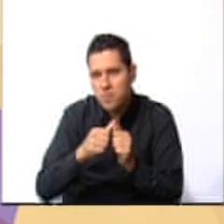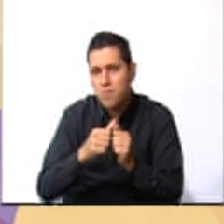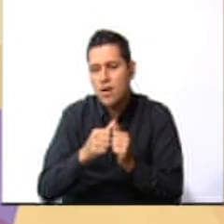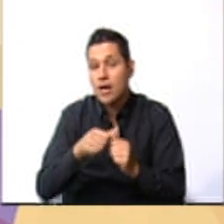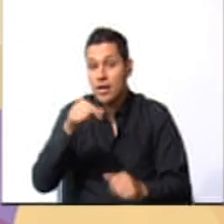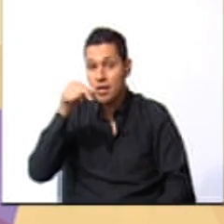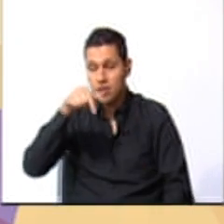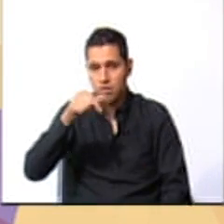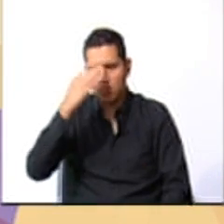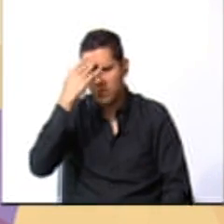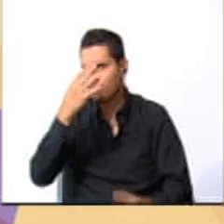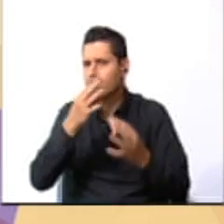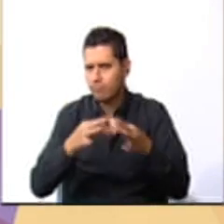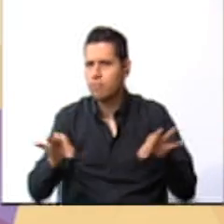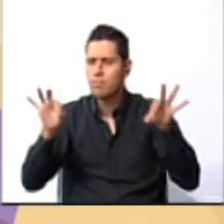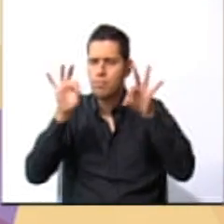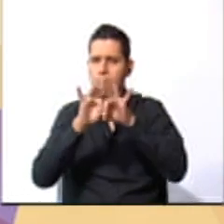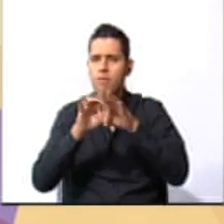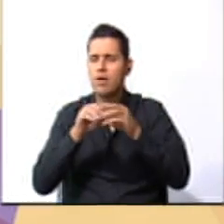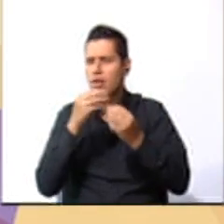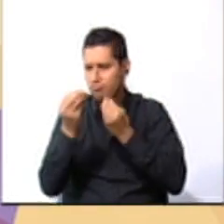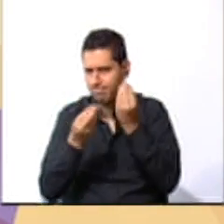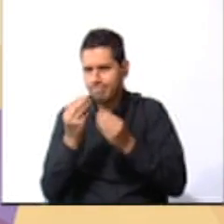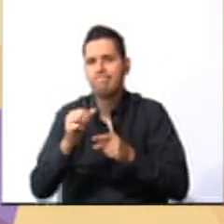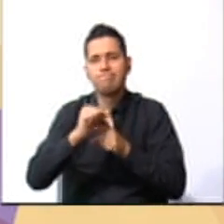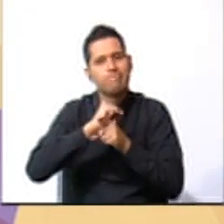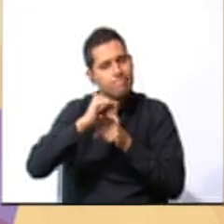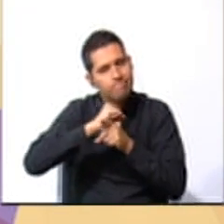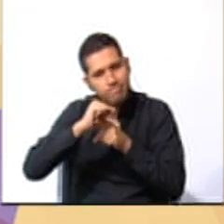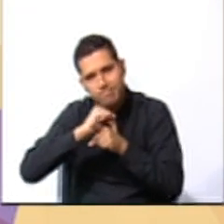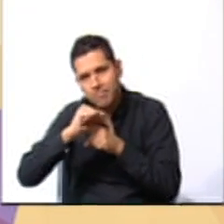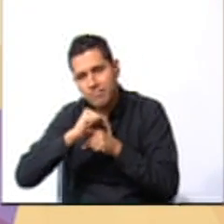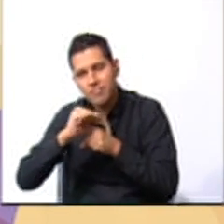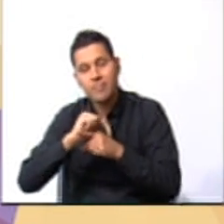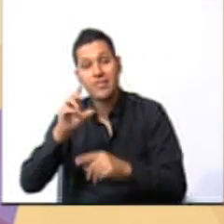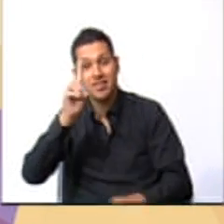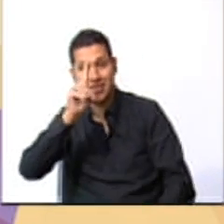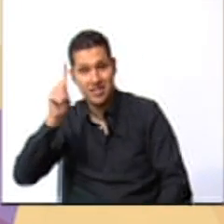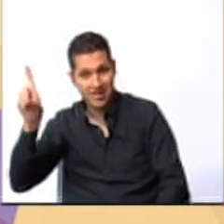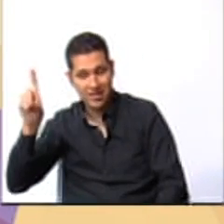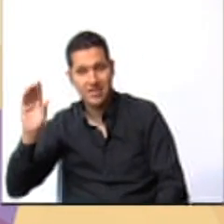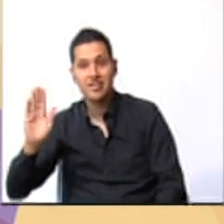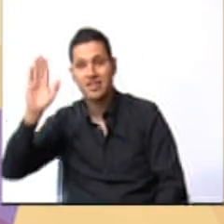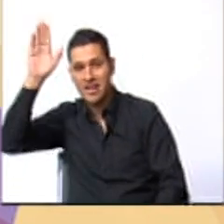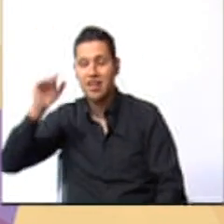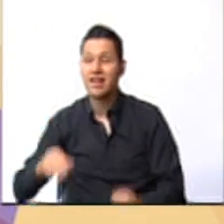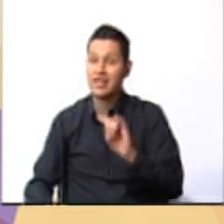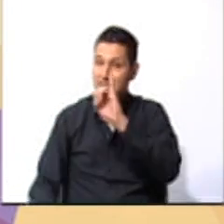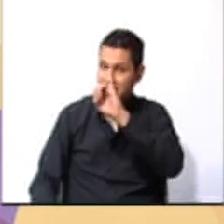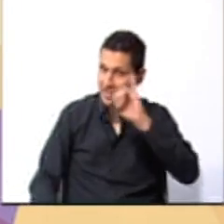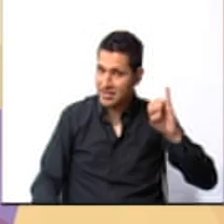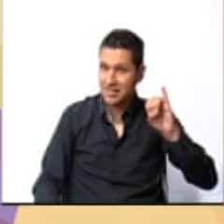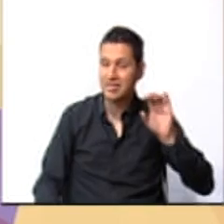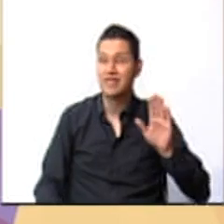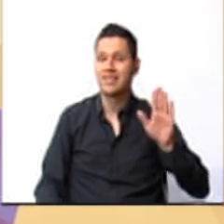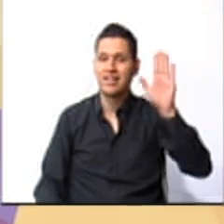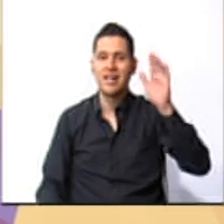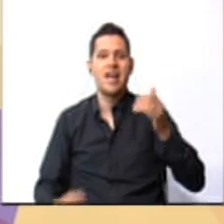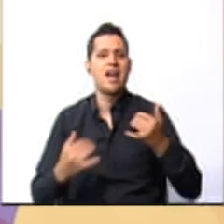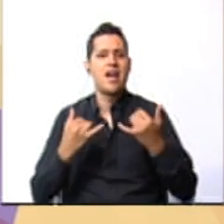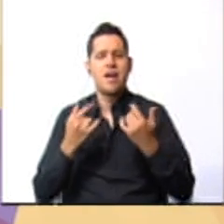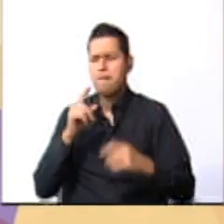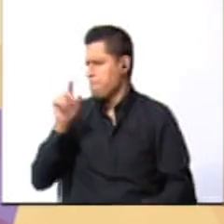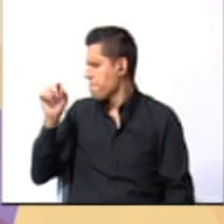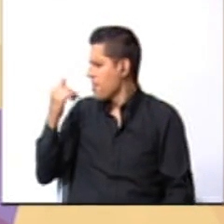it's very important, because we are going to practice right and left. And now,